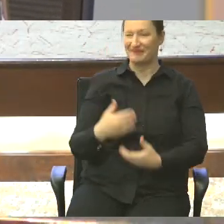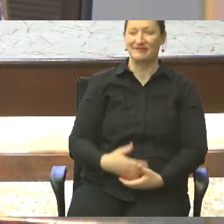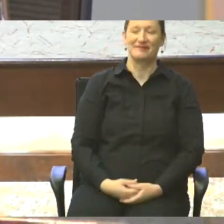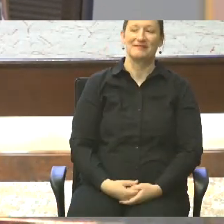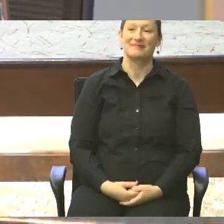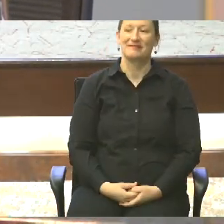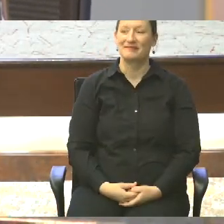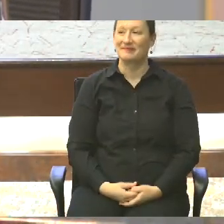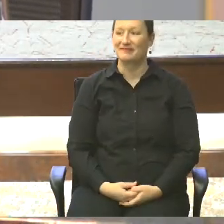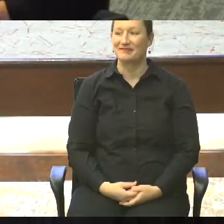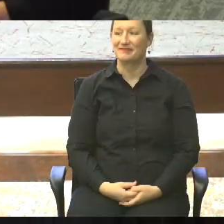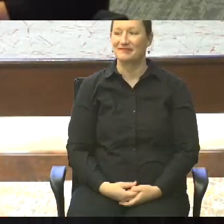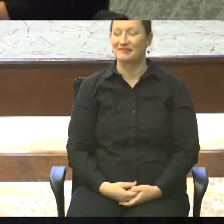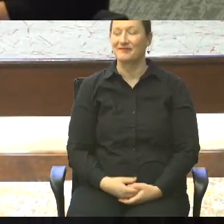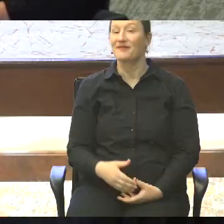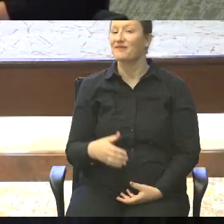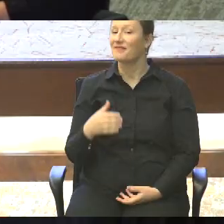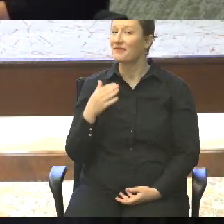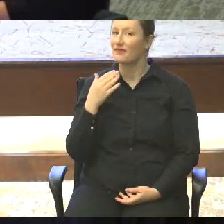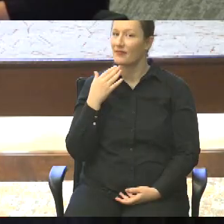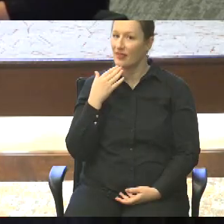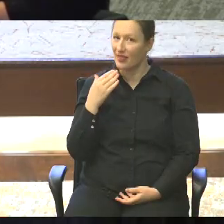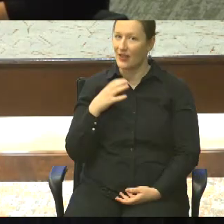Good, carry on. Thank you, council member.